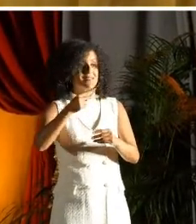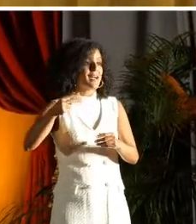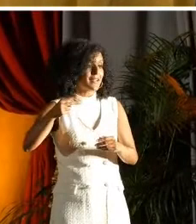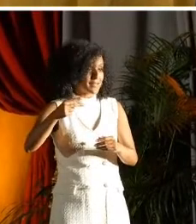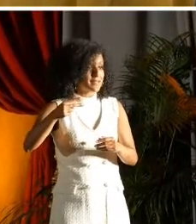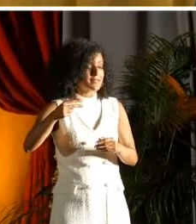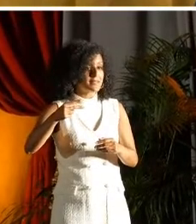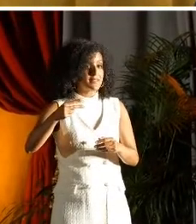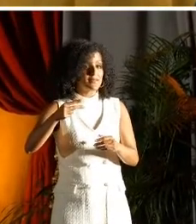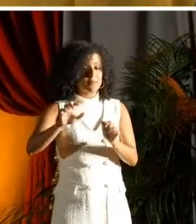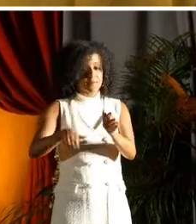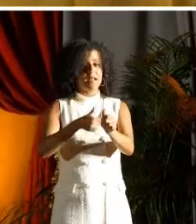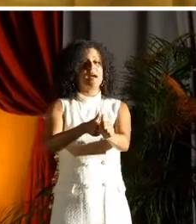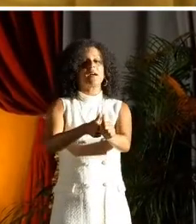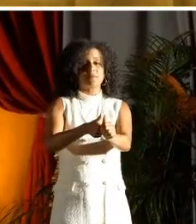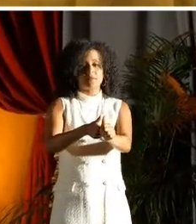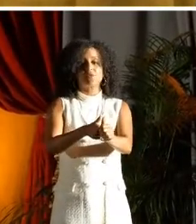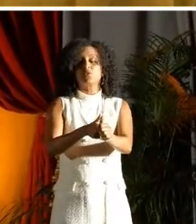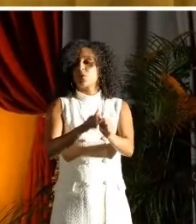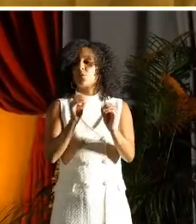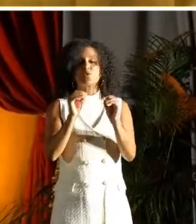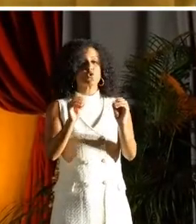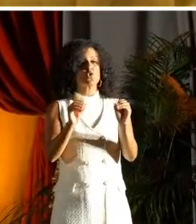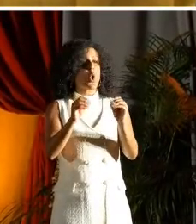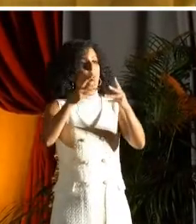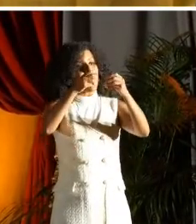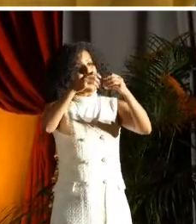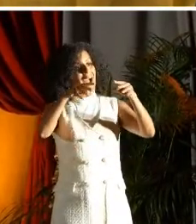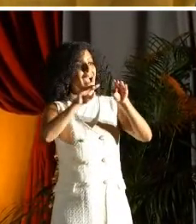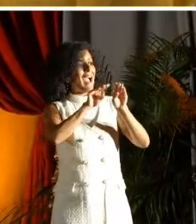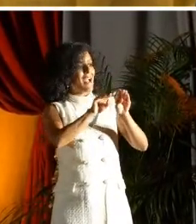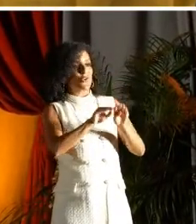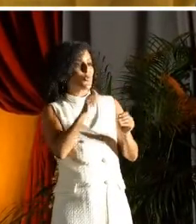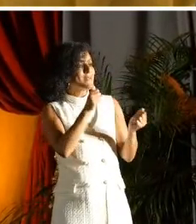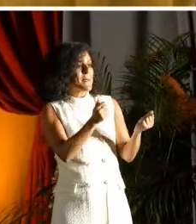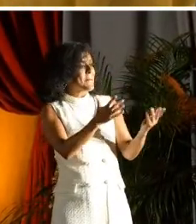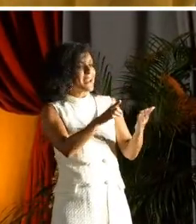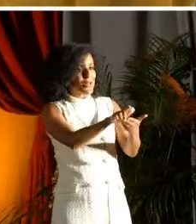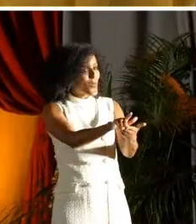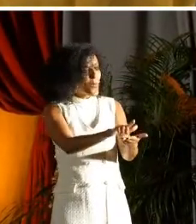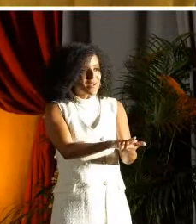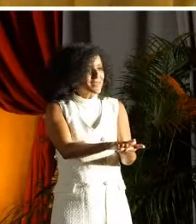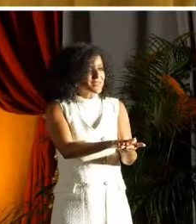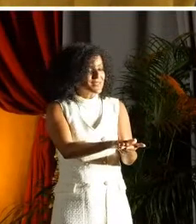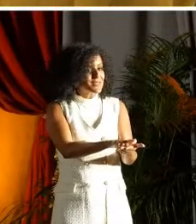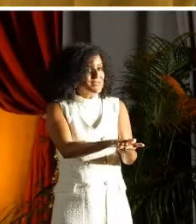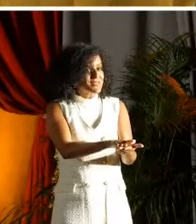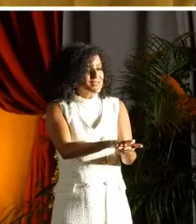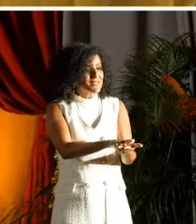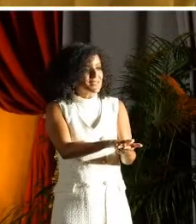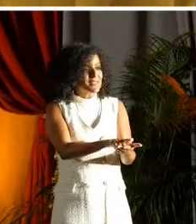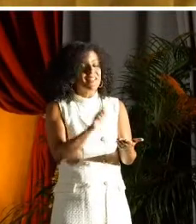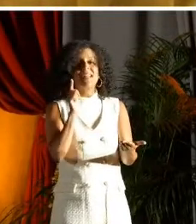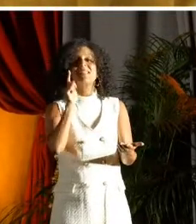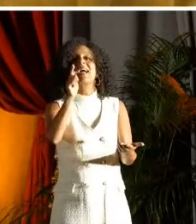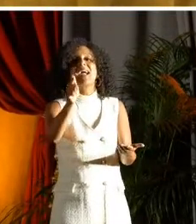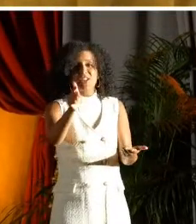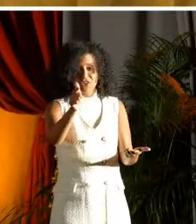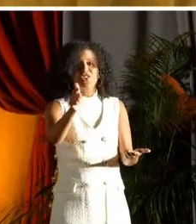one behind Constance Baker Motley. So there was no hierarchy, wasn't many lawyers. And it happened to be those two women, and then later